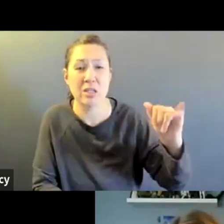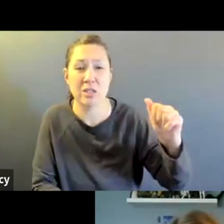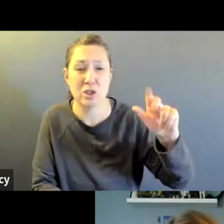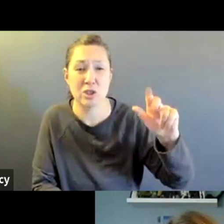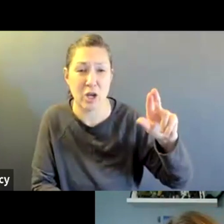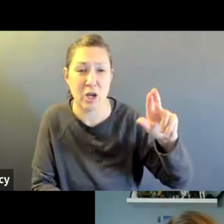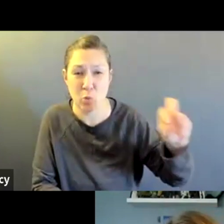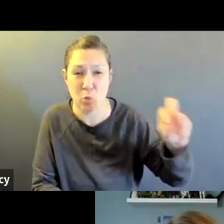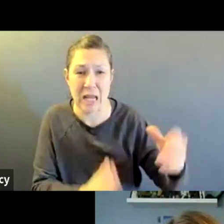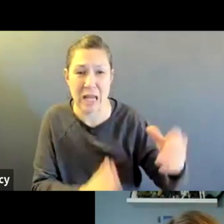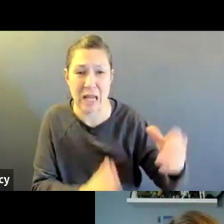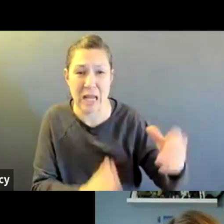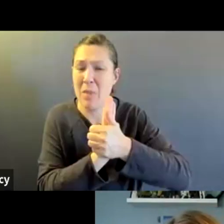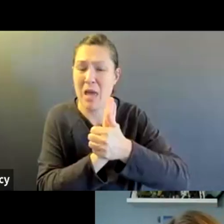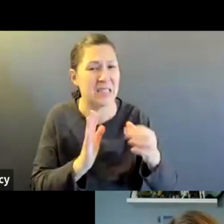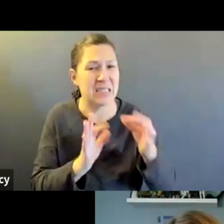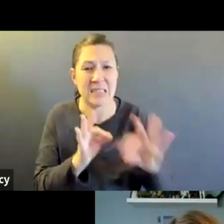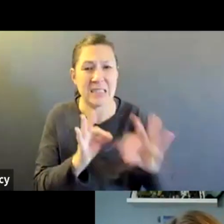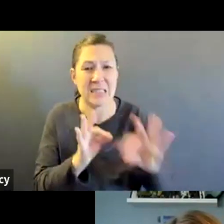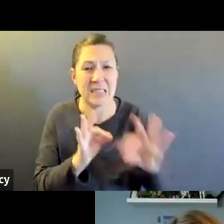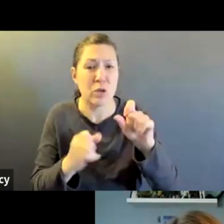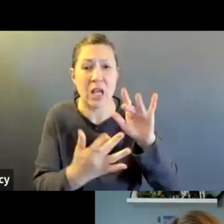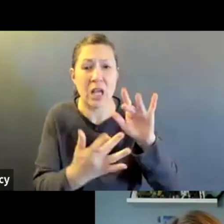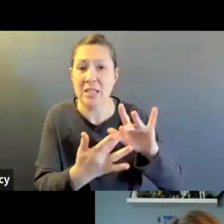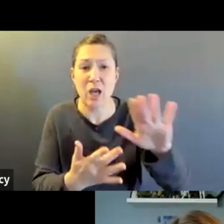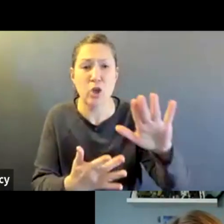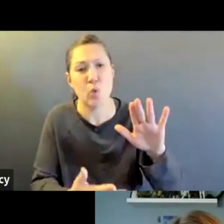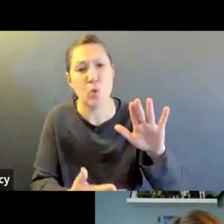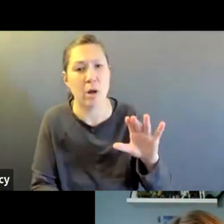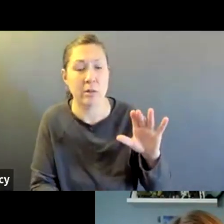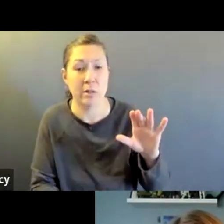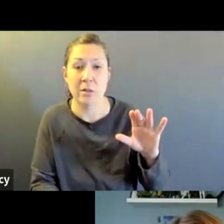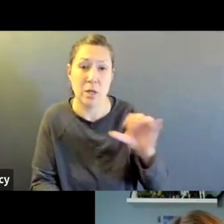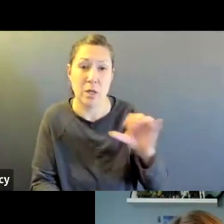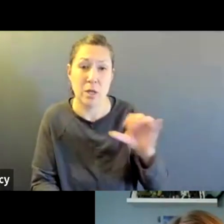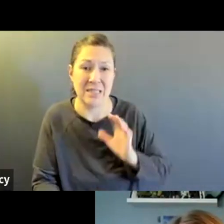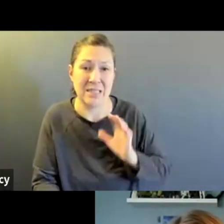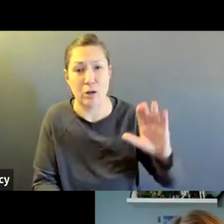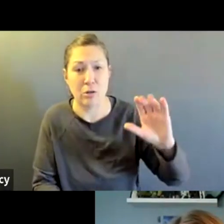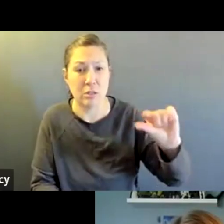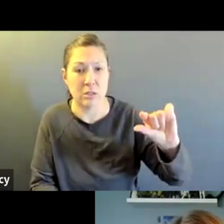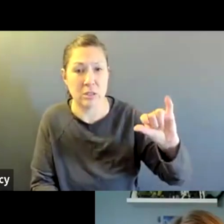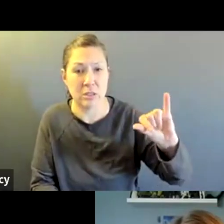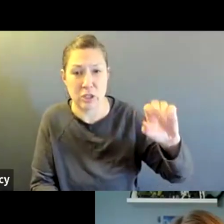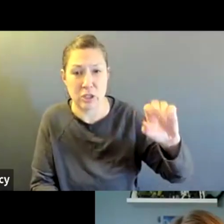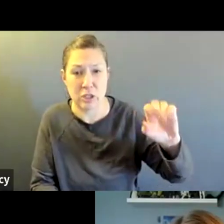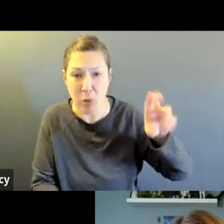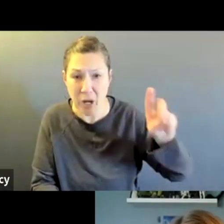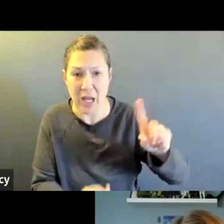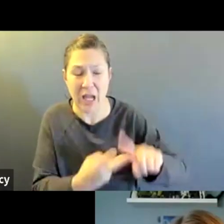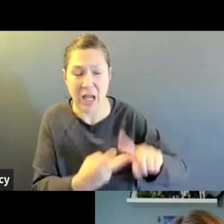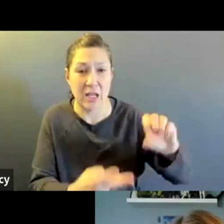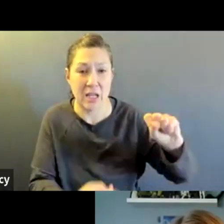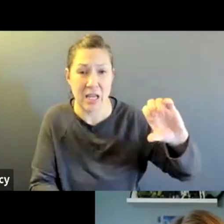about. So feel free to call Gillibrand and Schumer and tell them to co-sponsor that with Jack Reed. And even more than that,